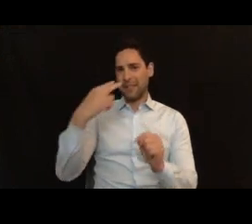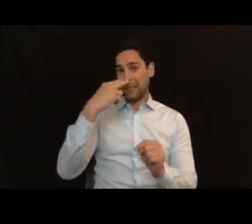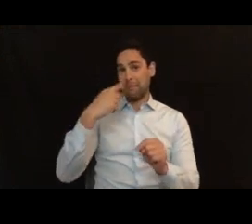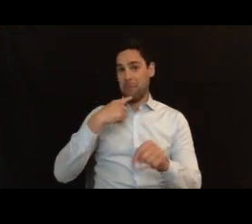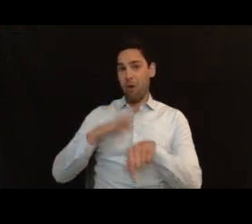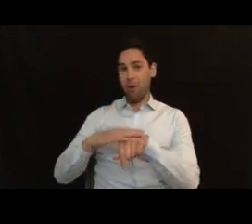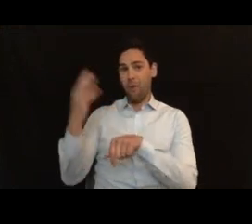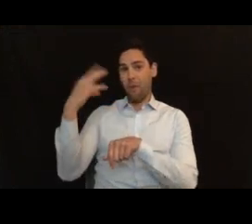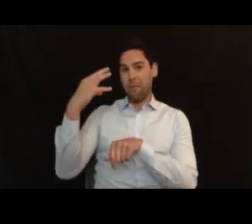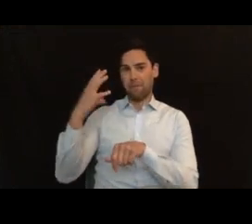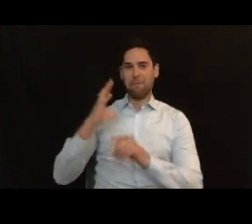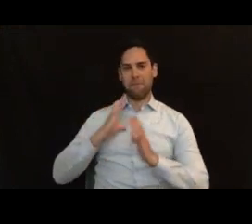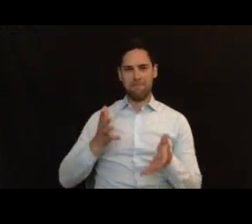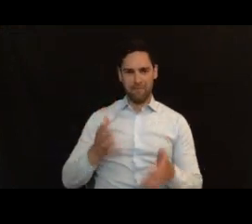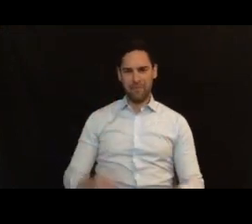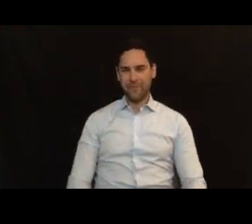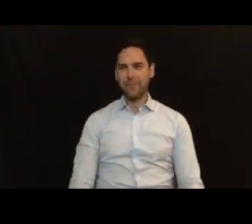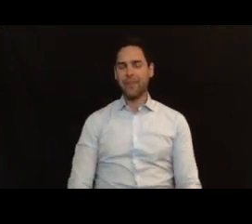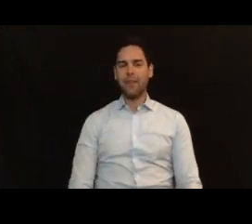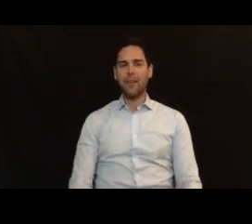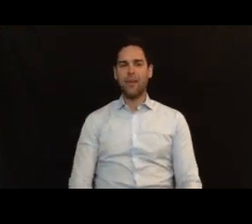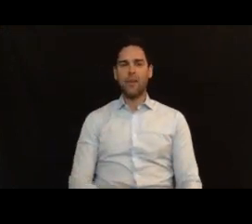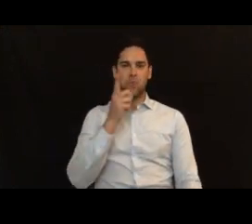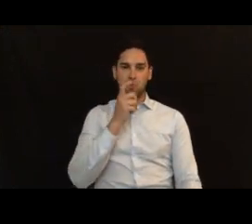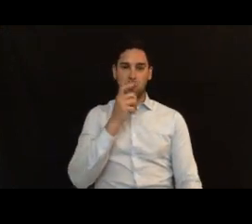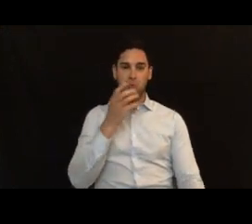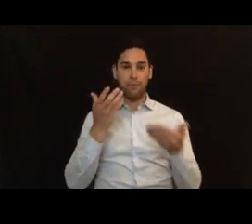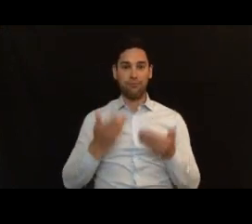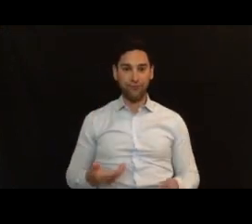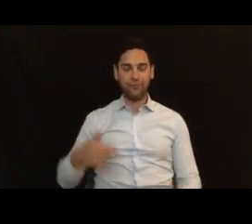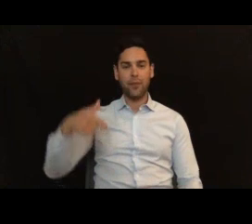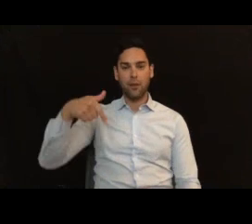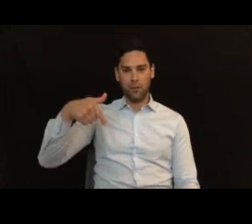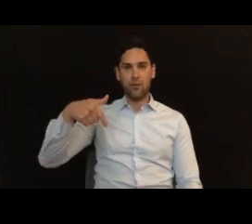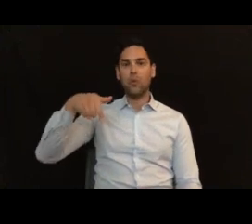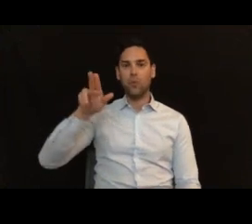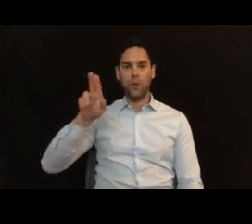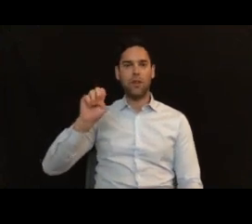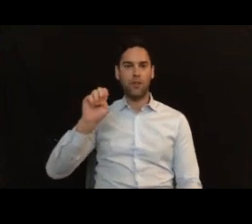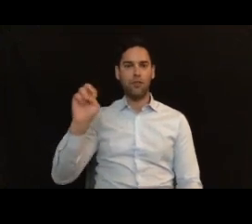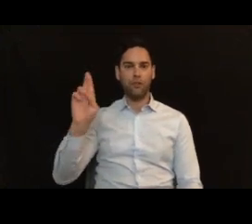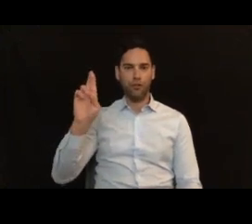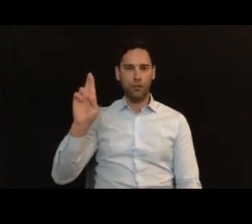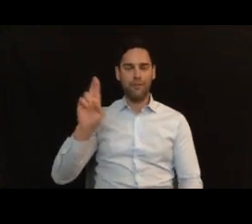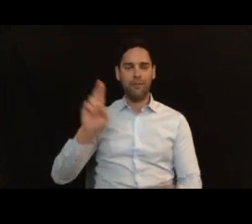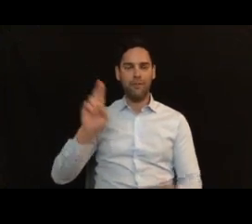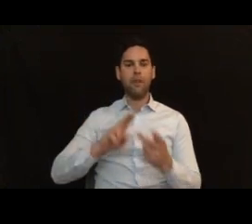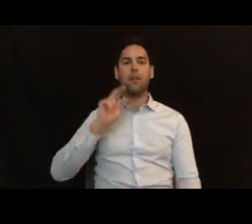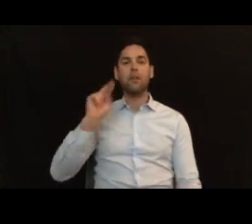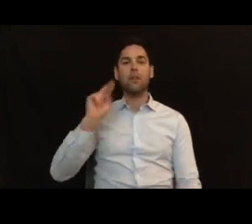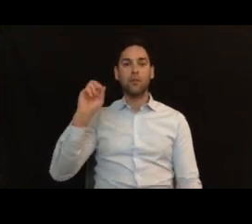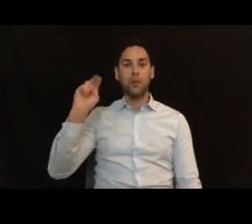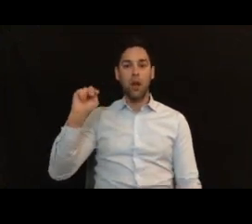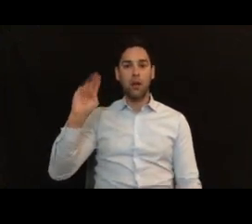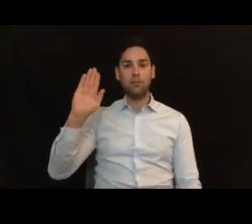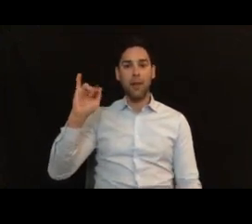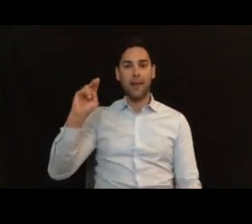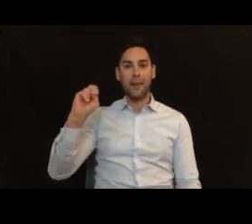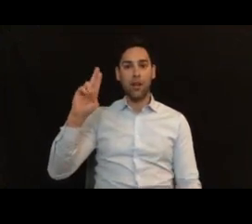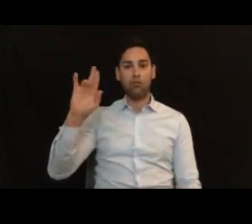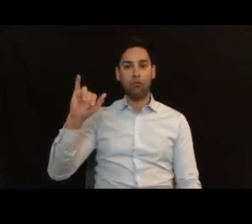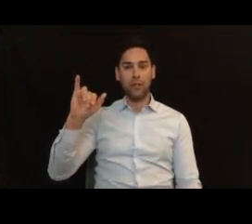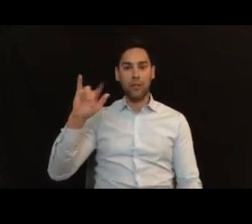who I am, I'm a lot of things. So I'm queer, I'm non-binary, I identify as femme, I'm